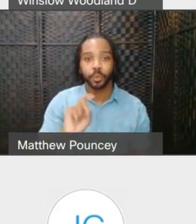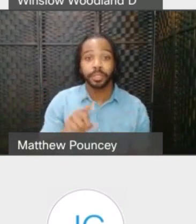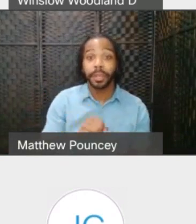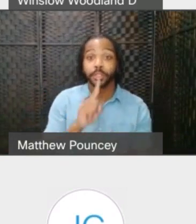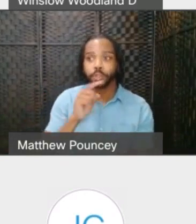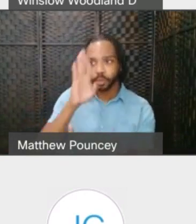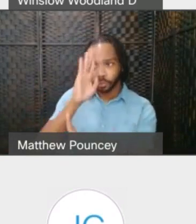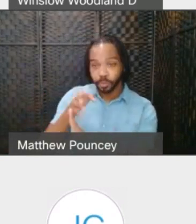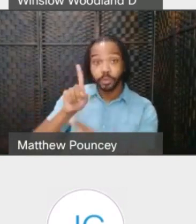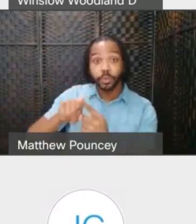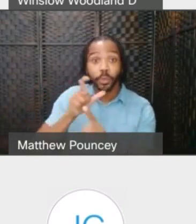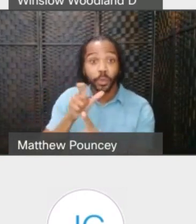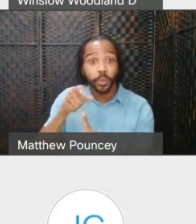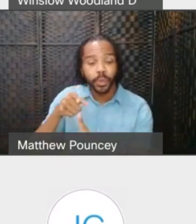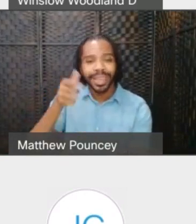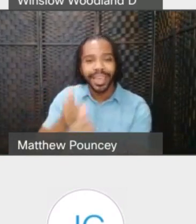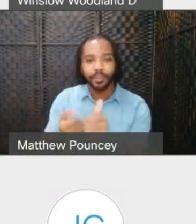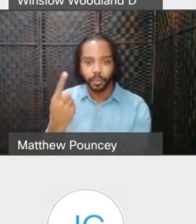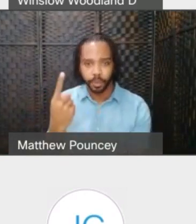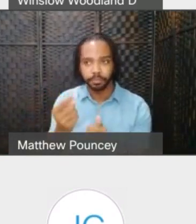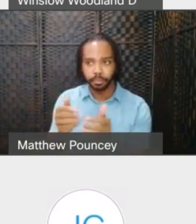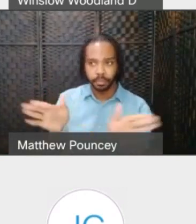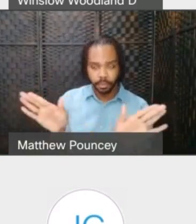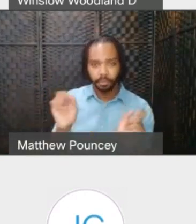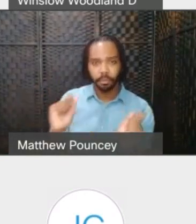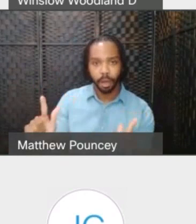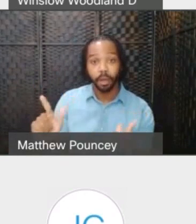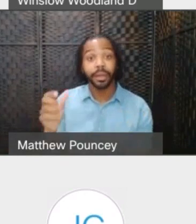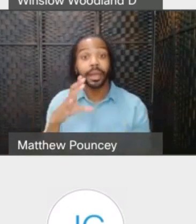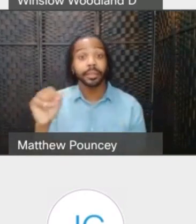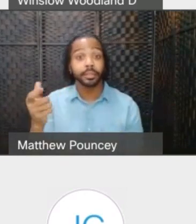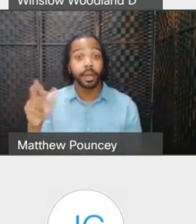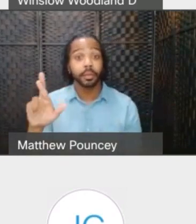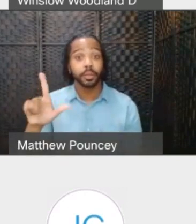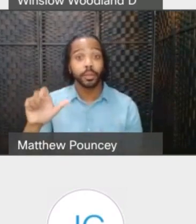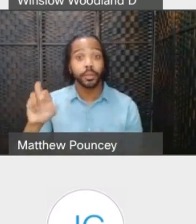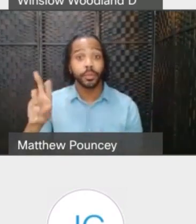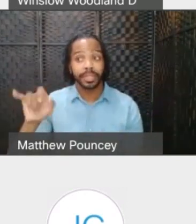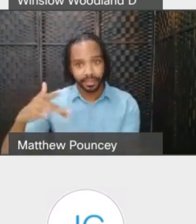to everyone, and Dr. Lewis is available to respond.